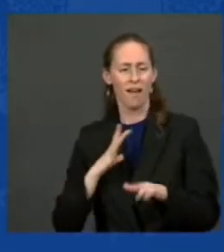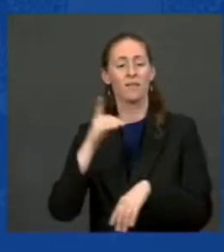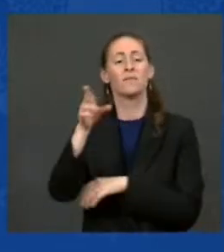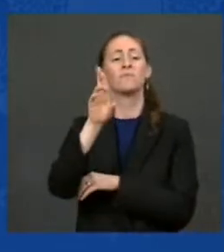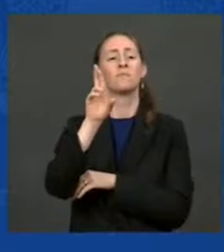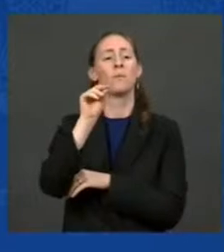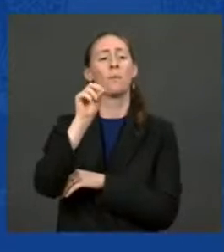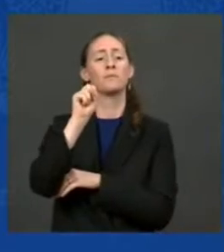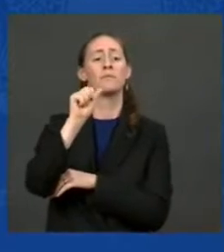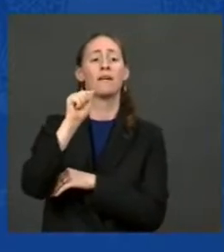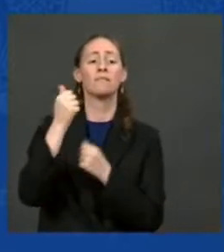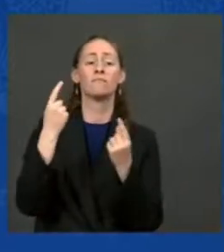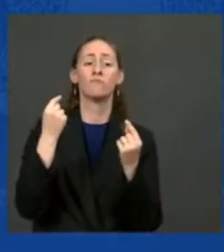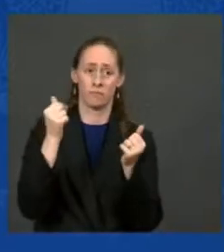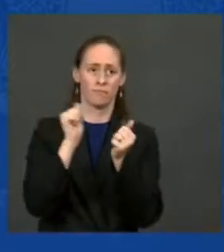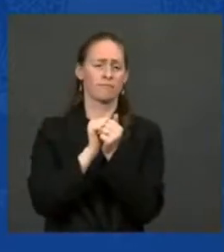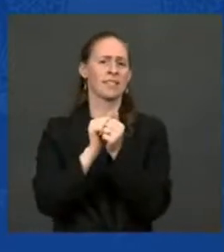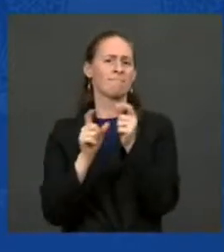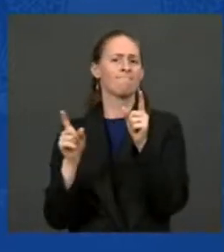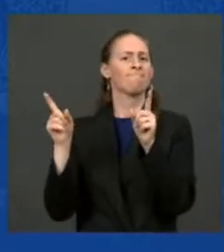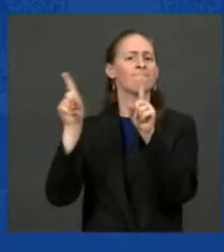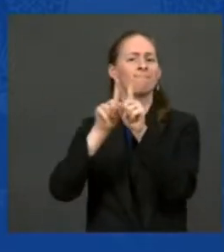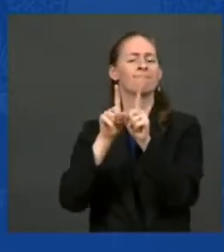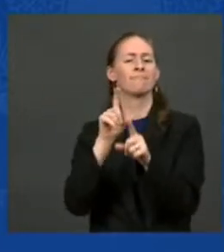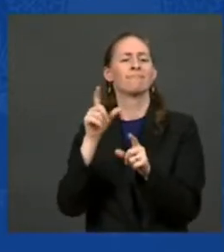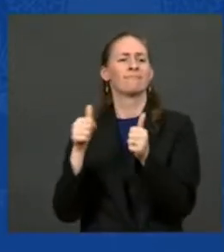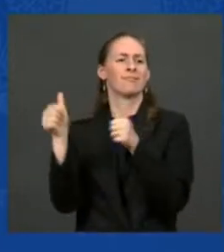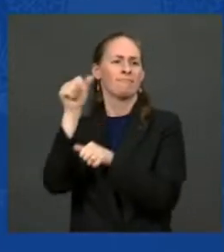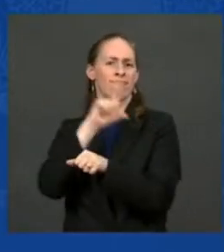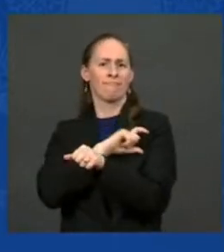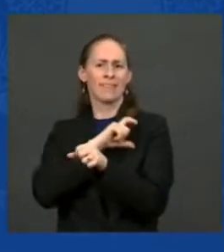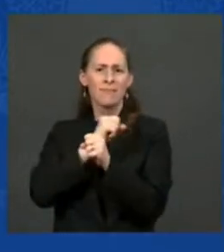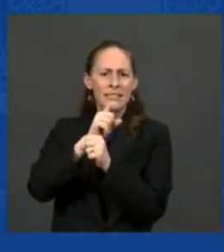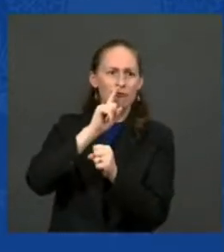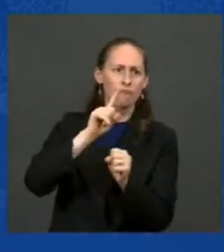honestly. And